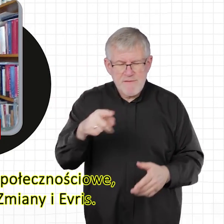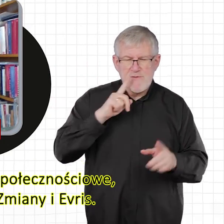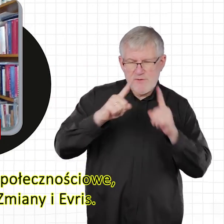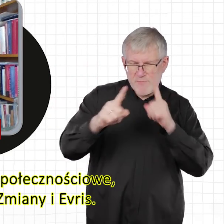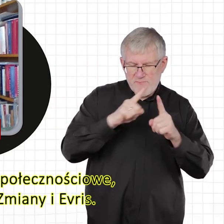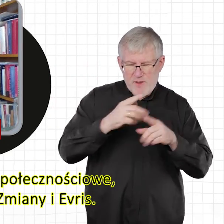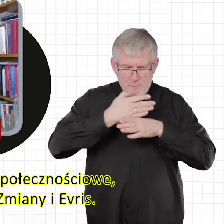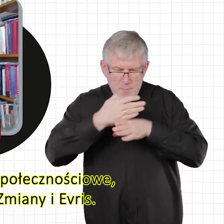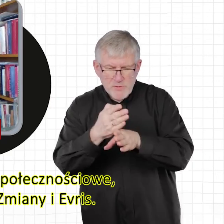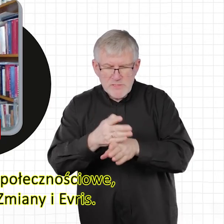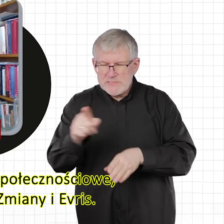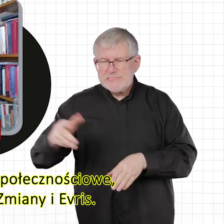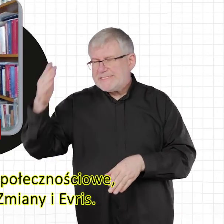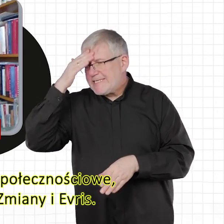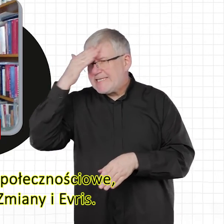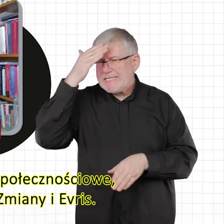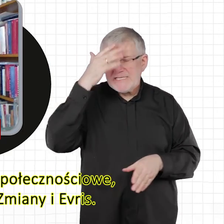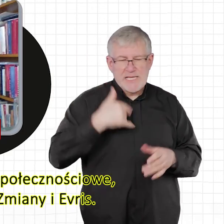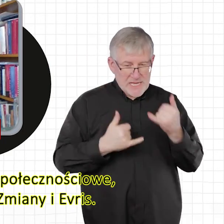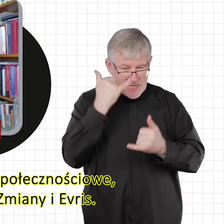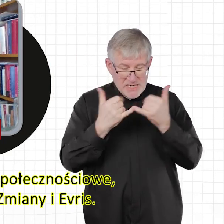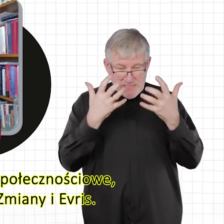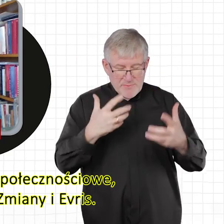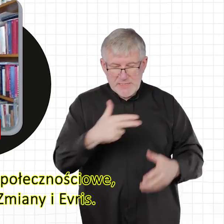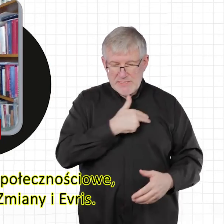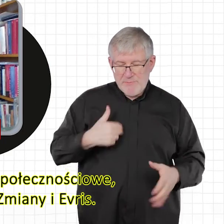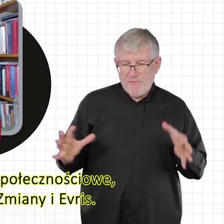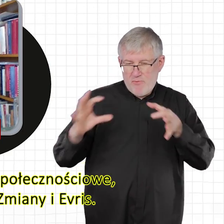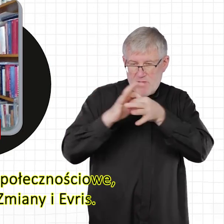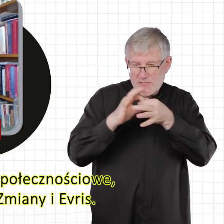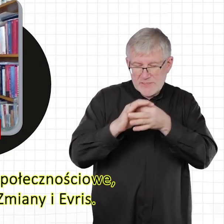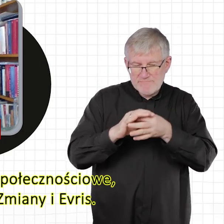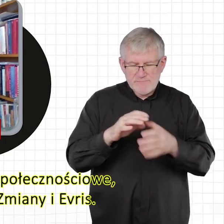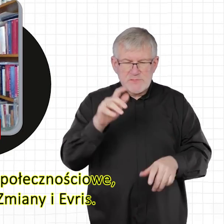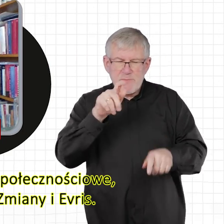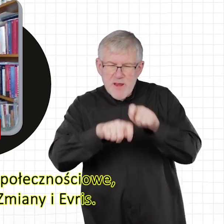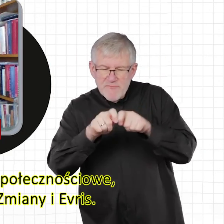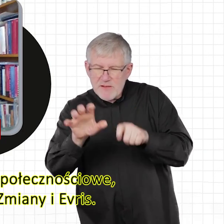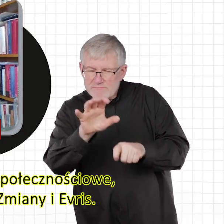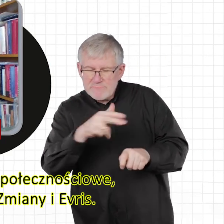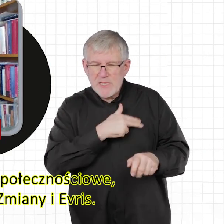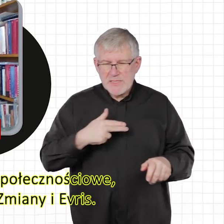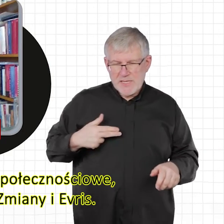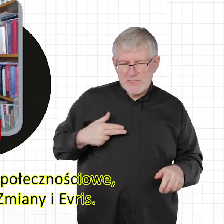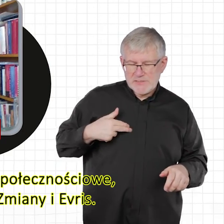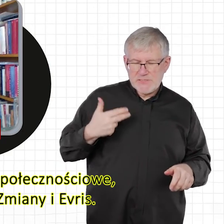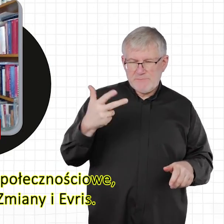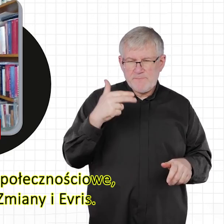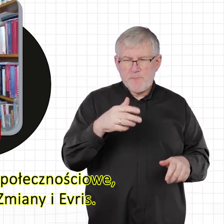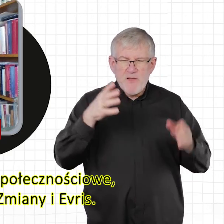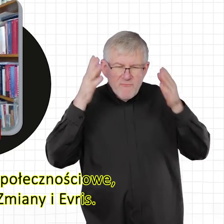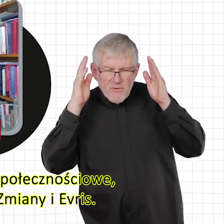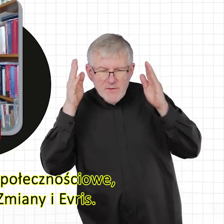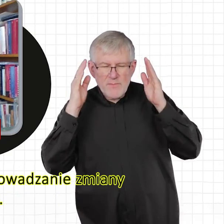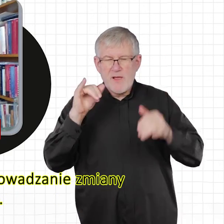media, Foundation for Changes, and Evris, of course. And please follow